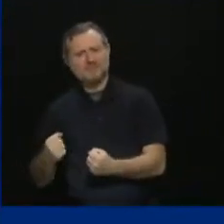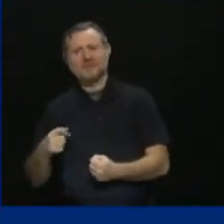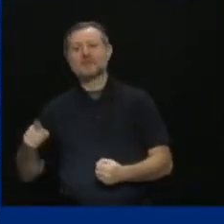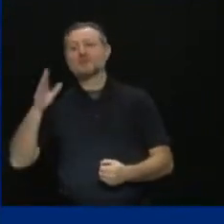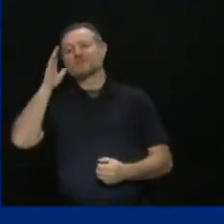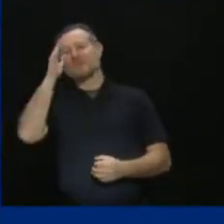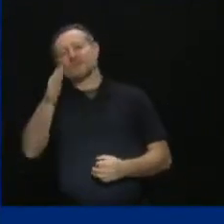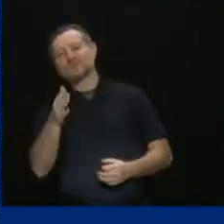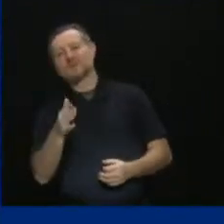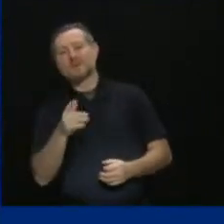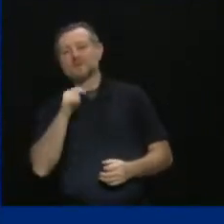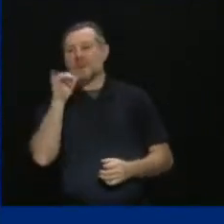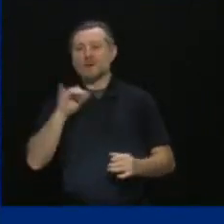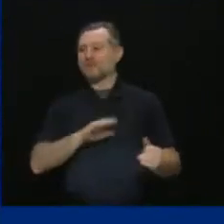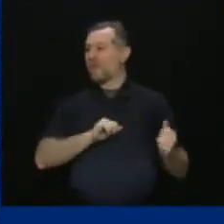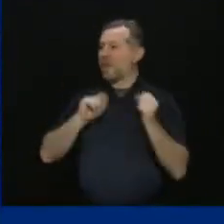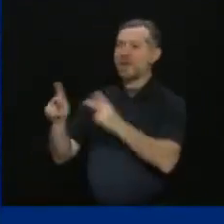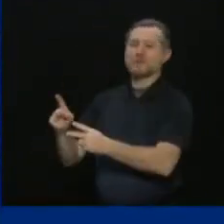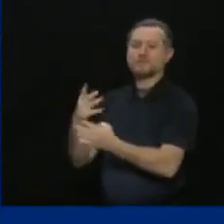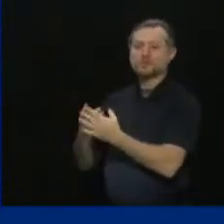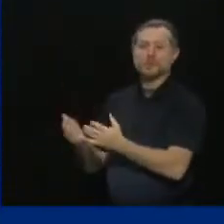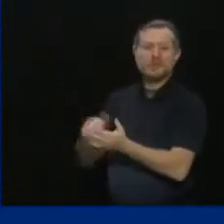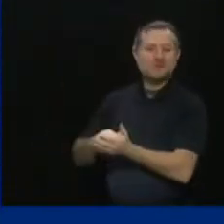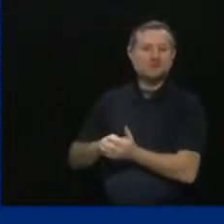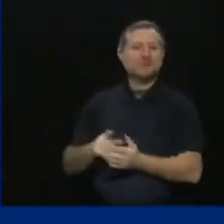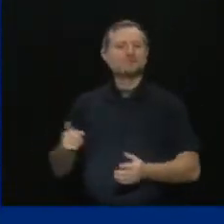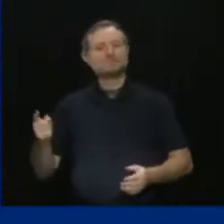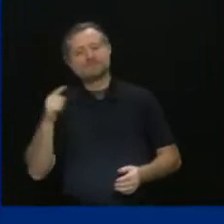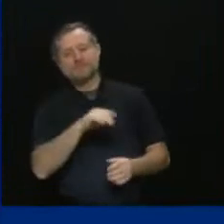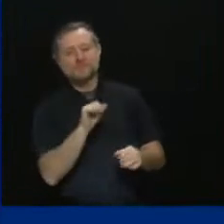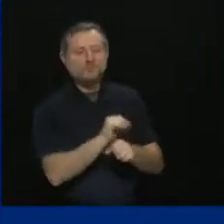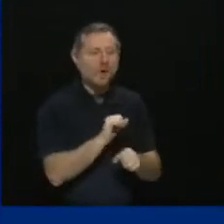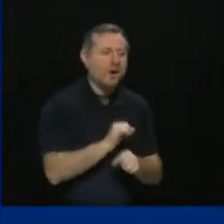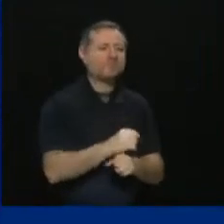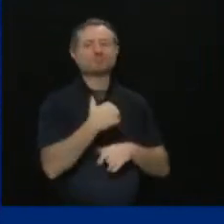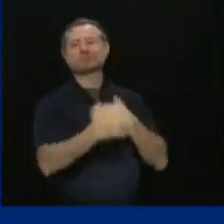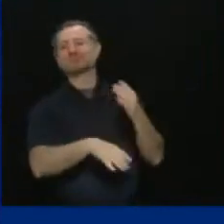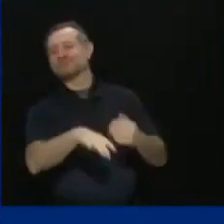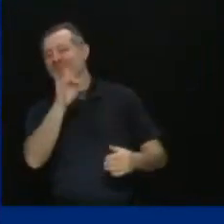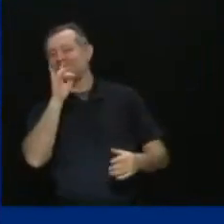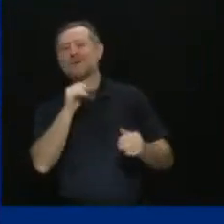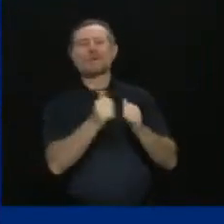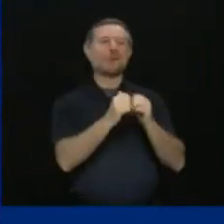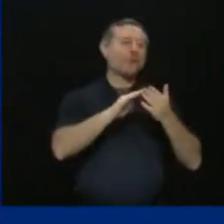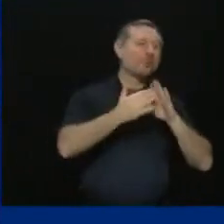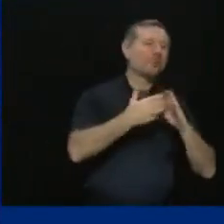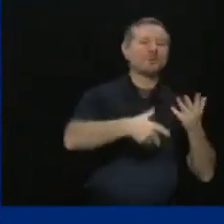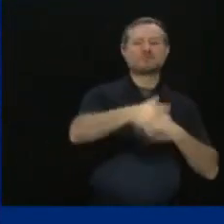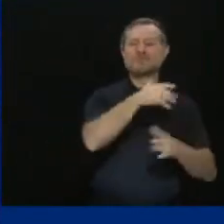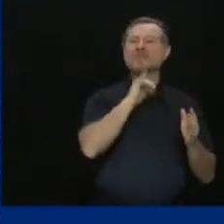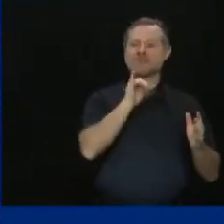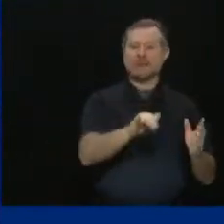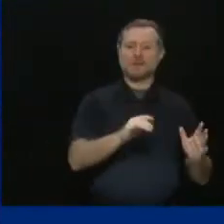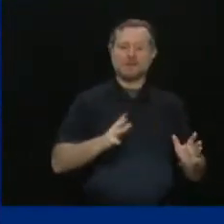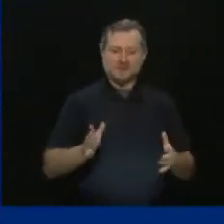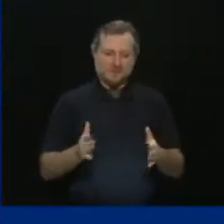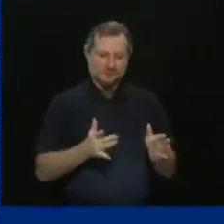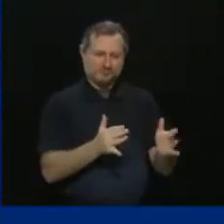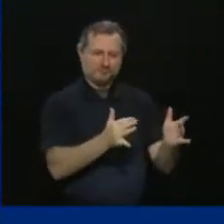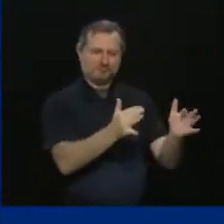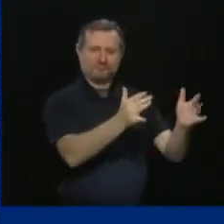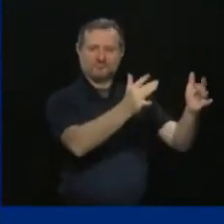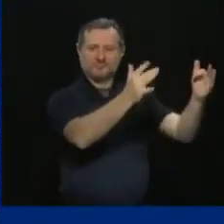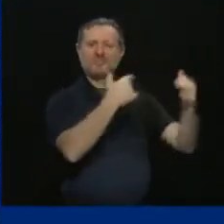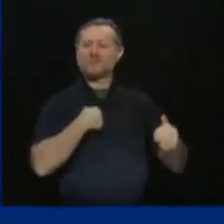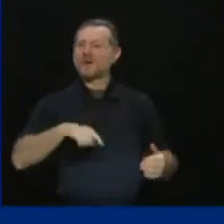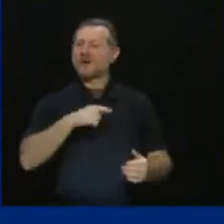job, we'll see you in the grocery store, and life returns to normal. That's the path we're on with the bills we're signing today.